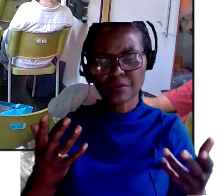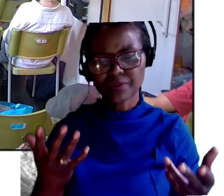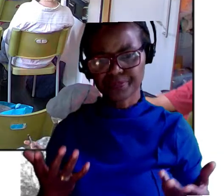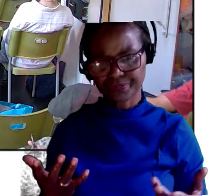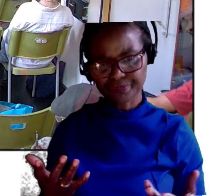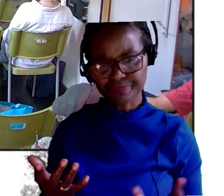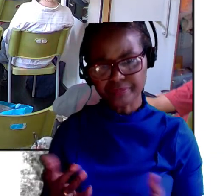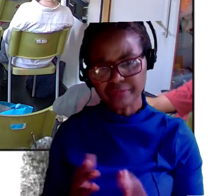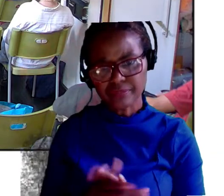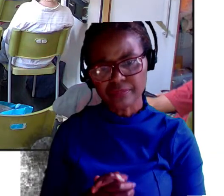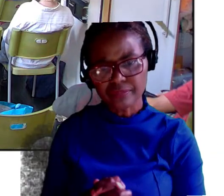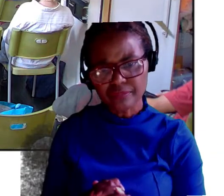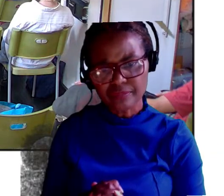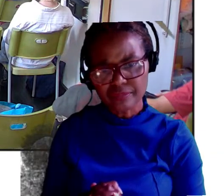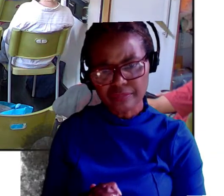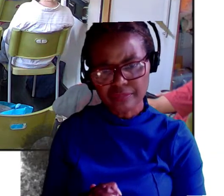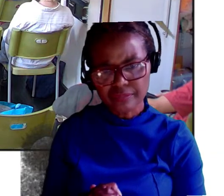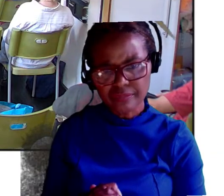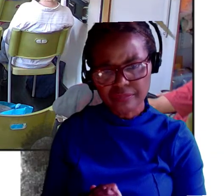it's always